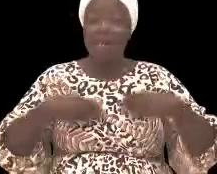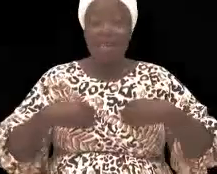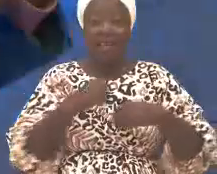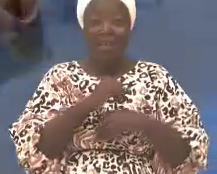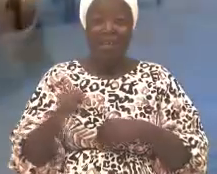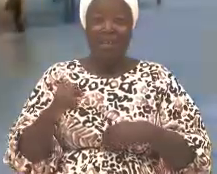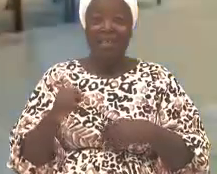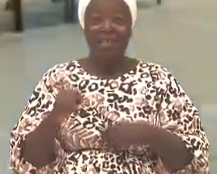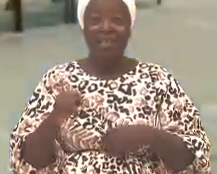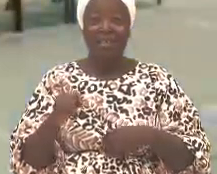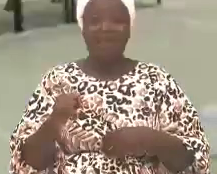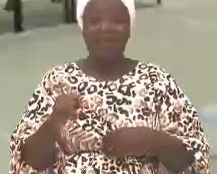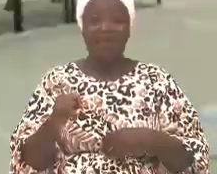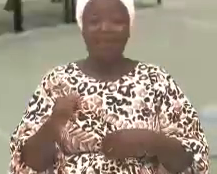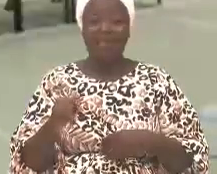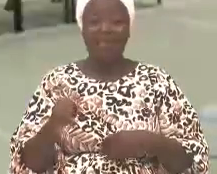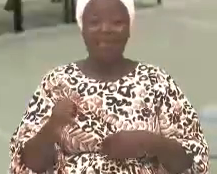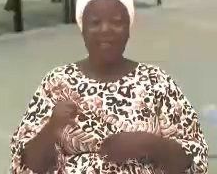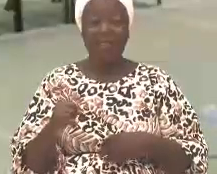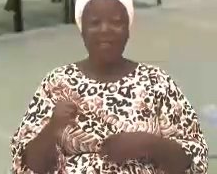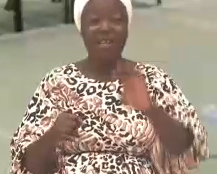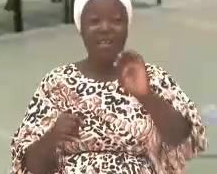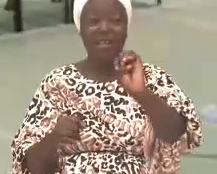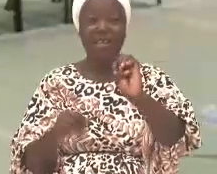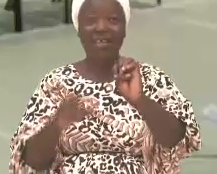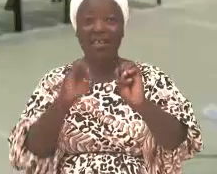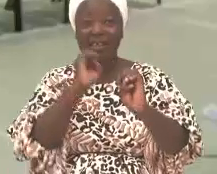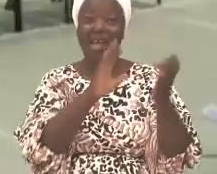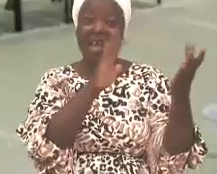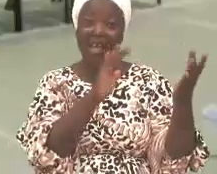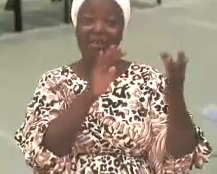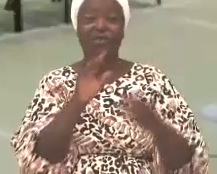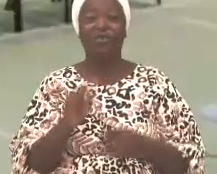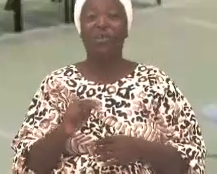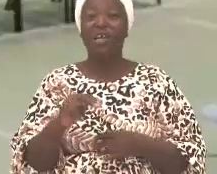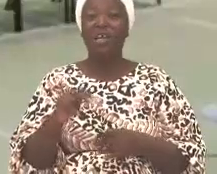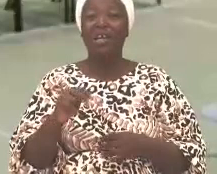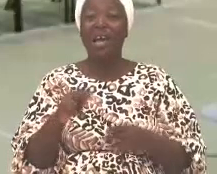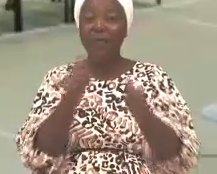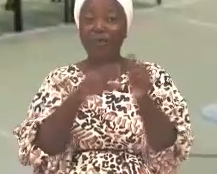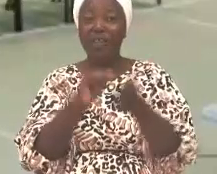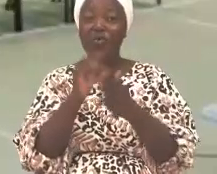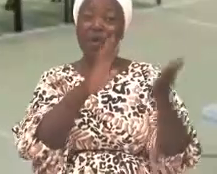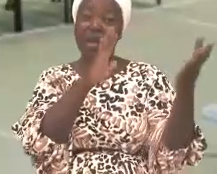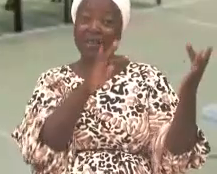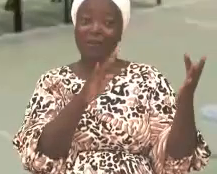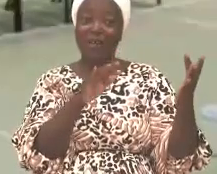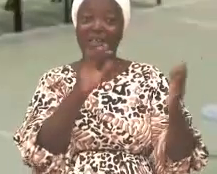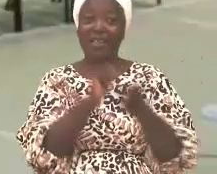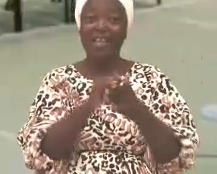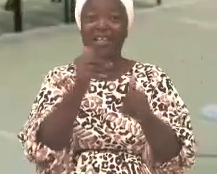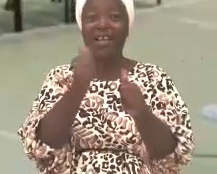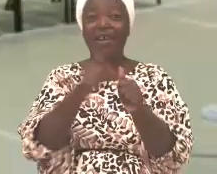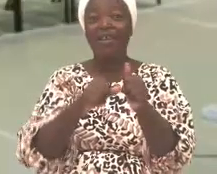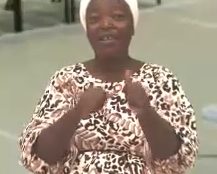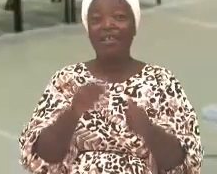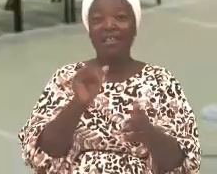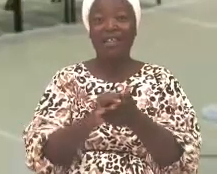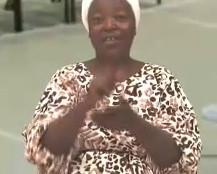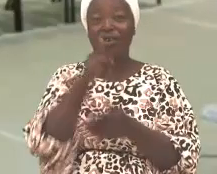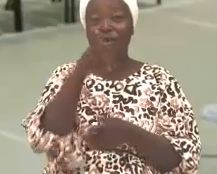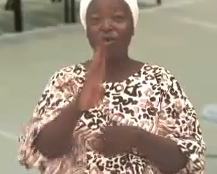is expectation. Expectation. Everything you expect that God will do, as our